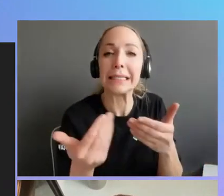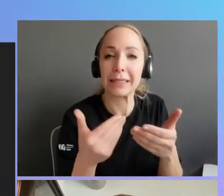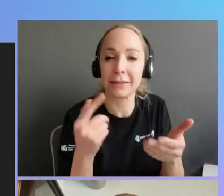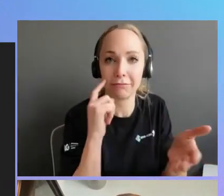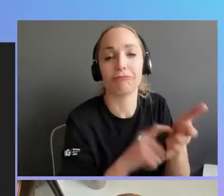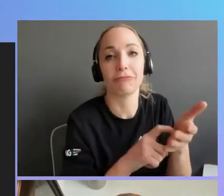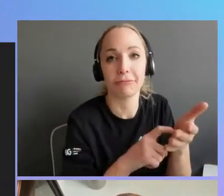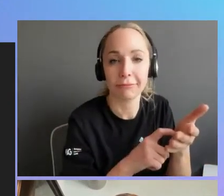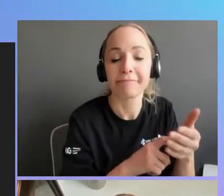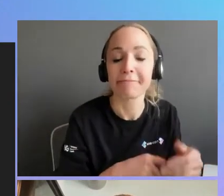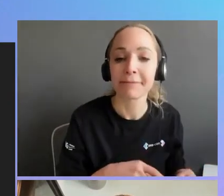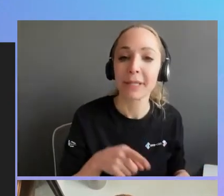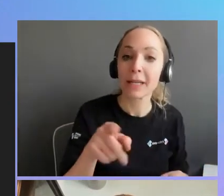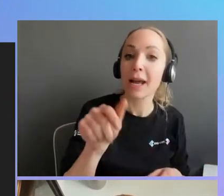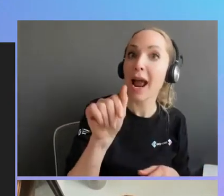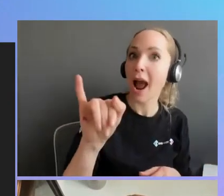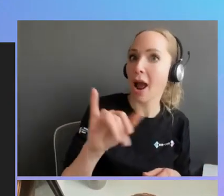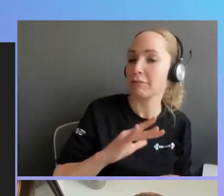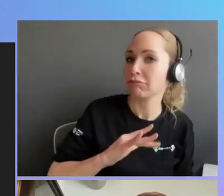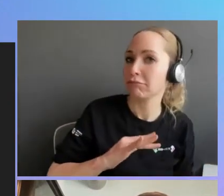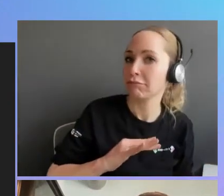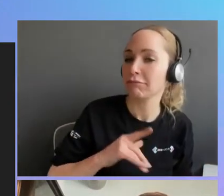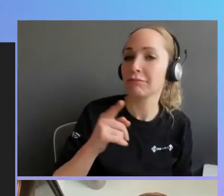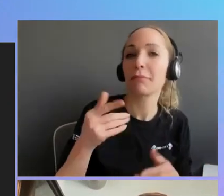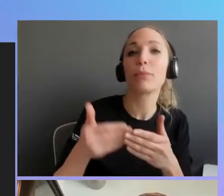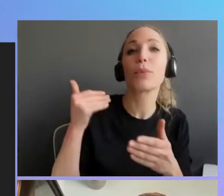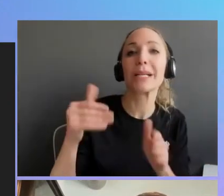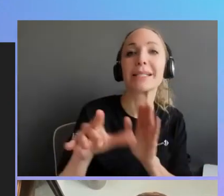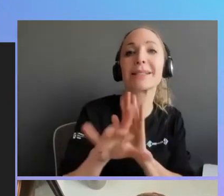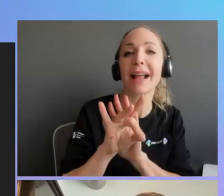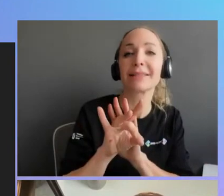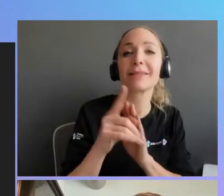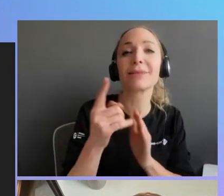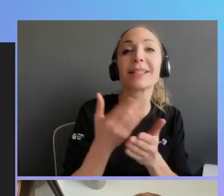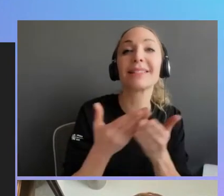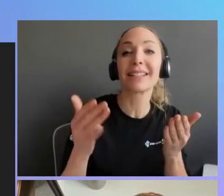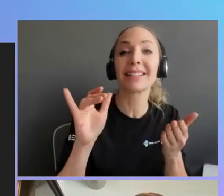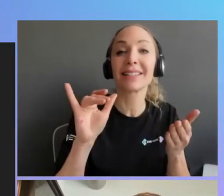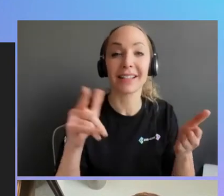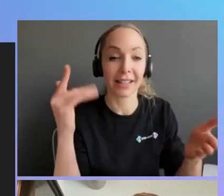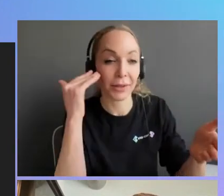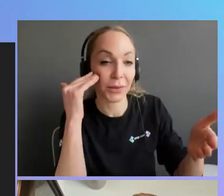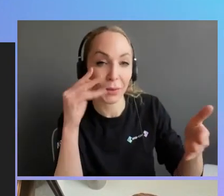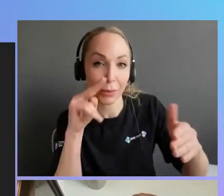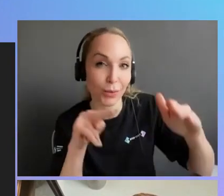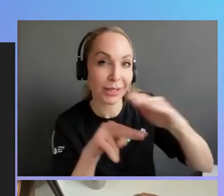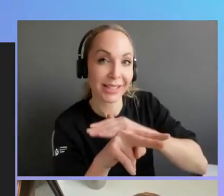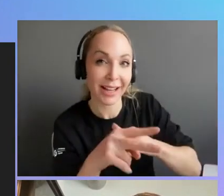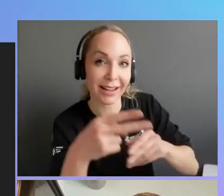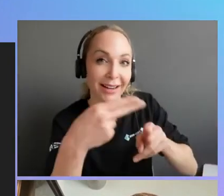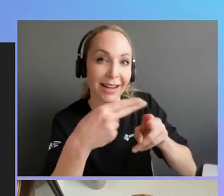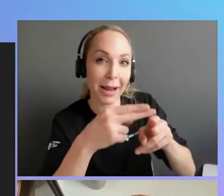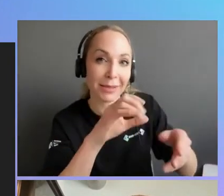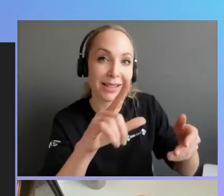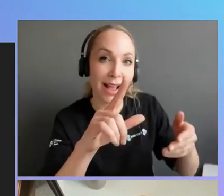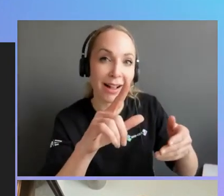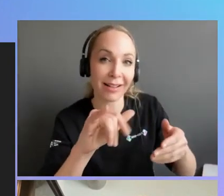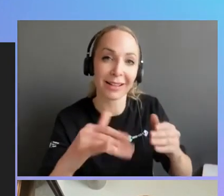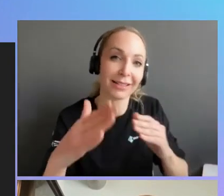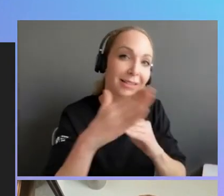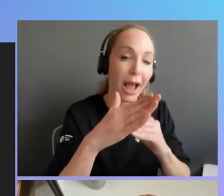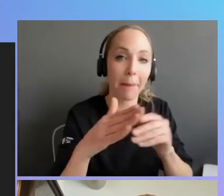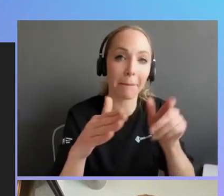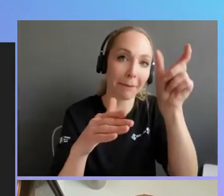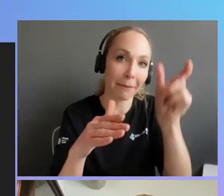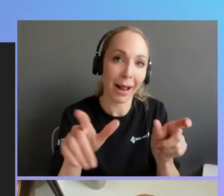pre-selected that thing that it predicts is the header cell for chocolate cake, which is the name cell, that top left corner. And